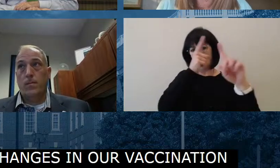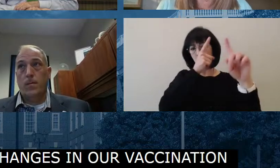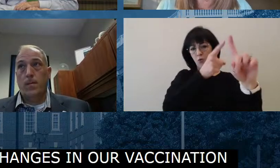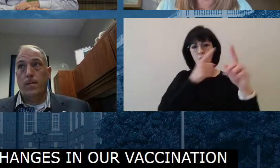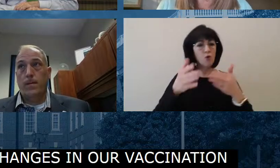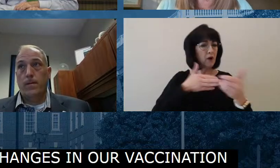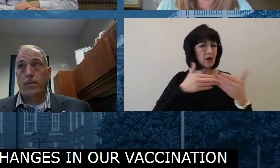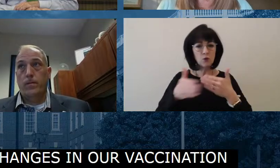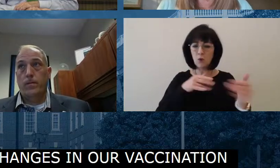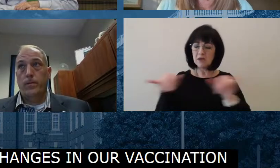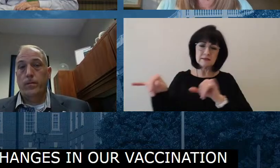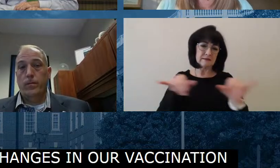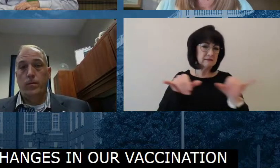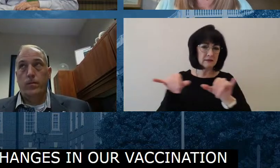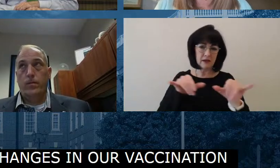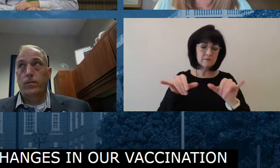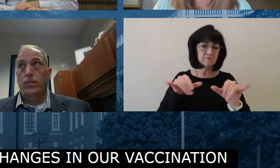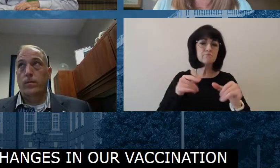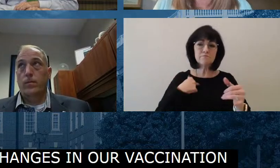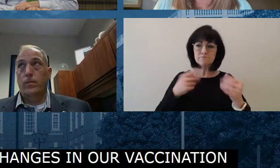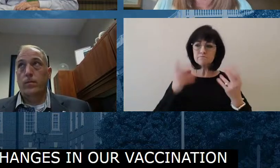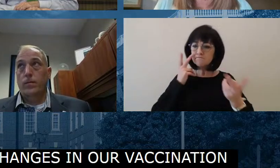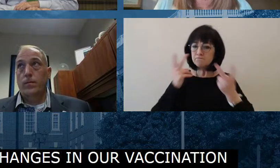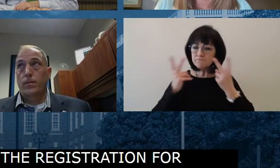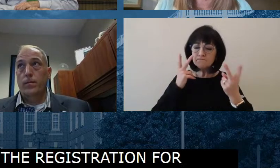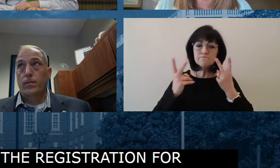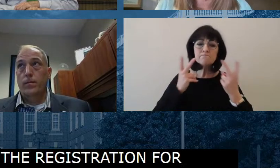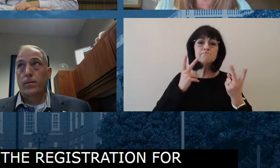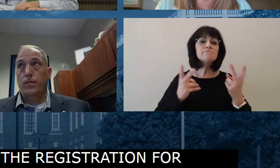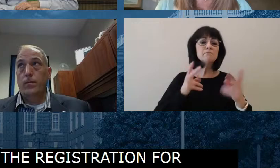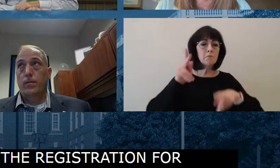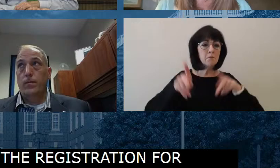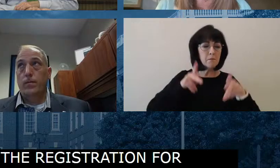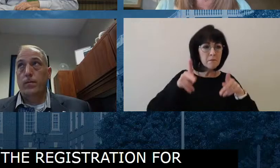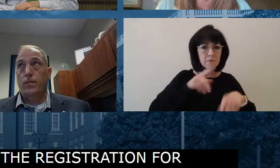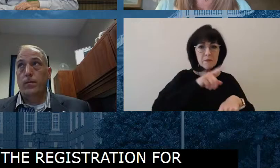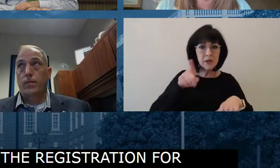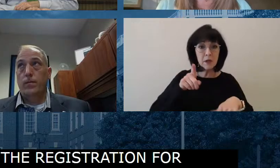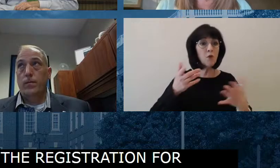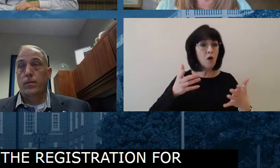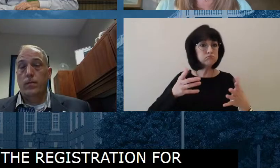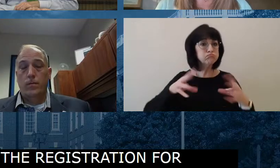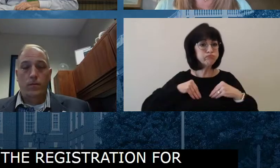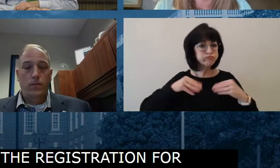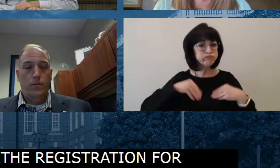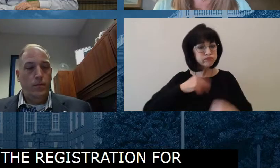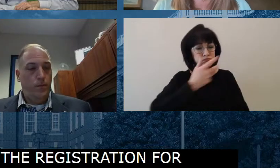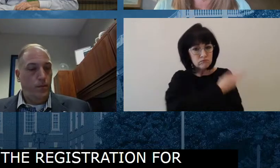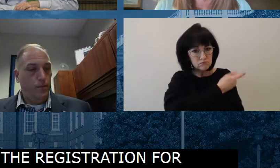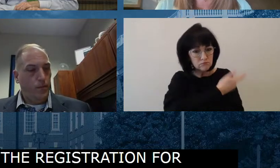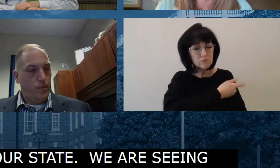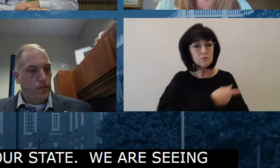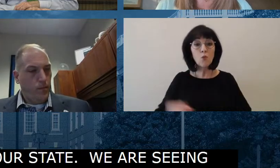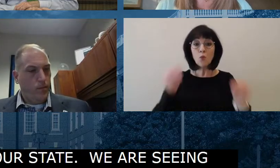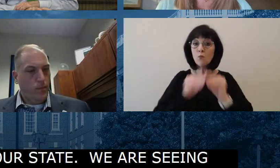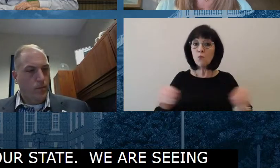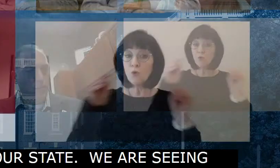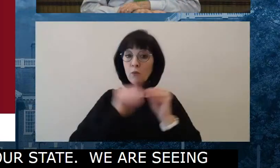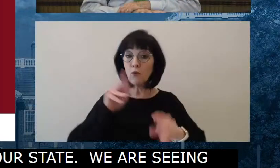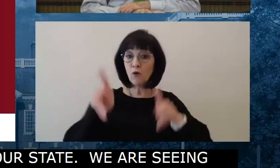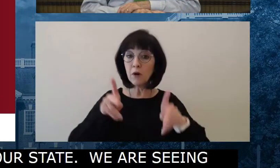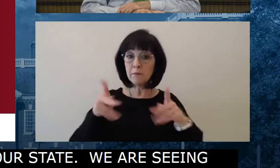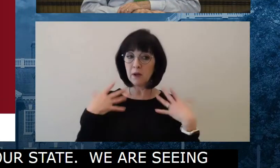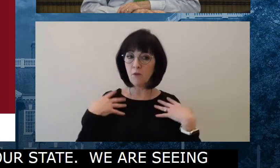conditions and data on the ground. We'll talk about those. First off, we're getting healthier. We're